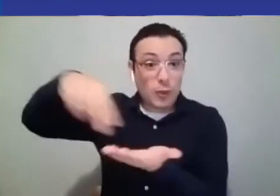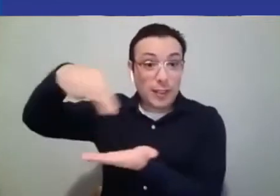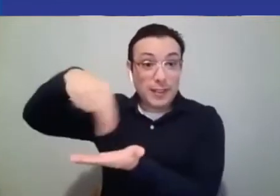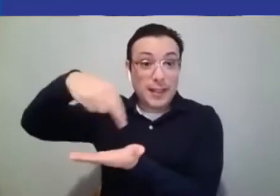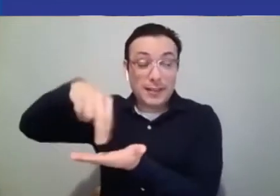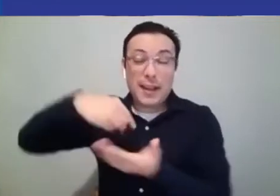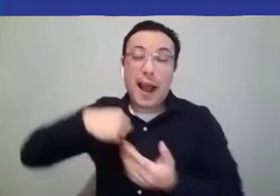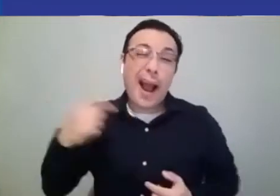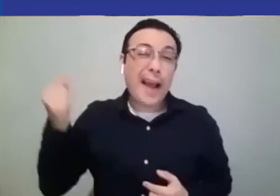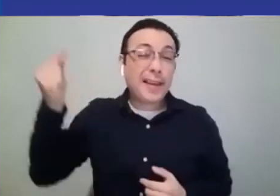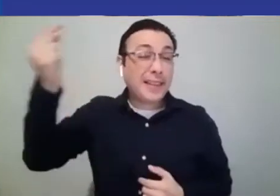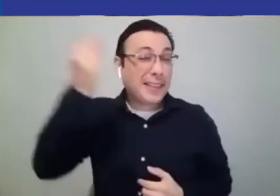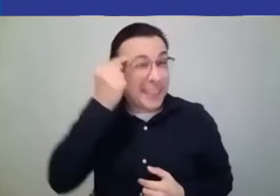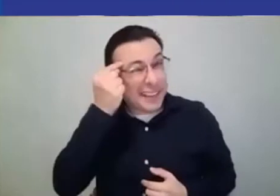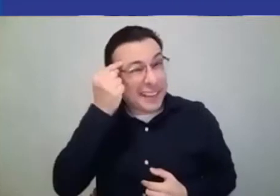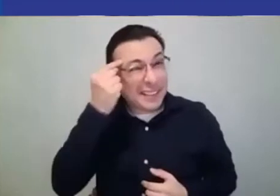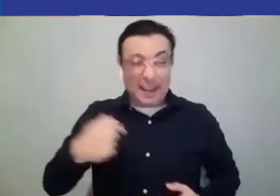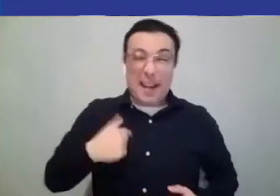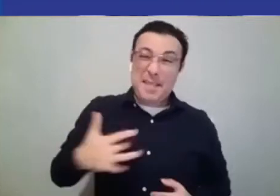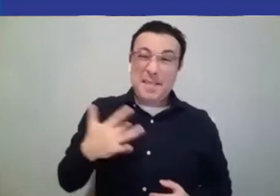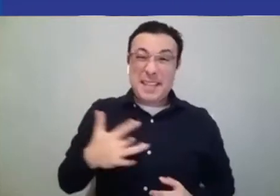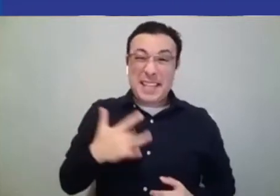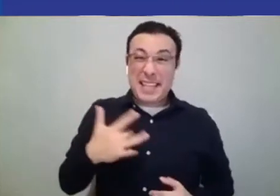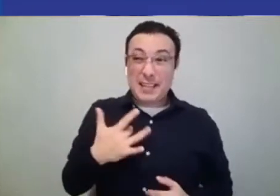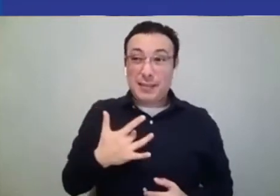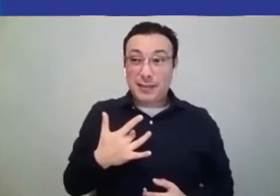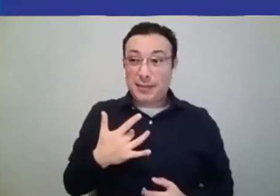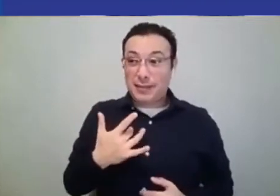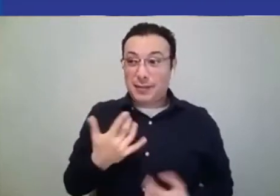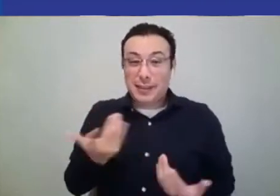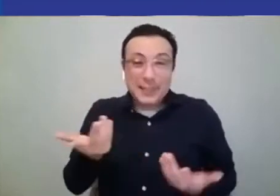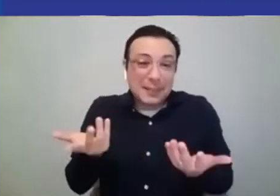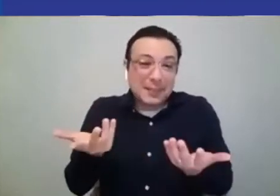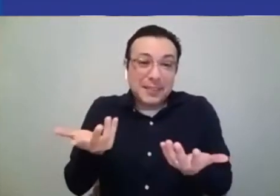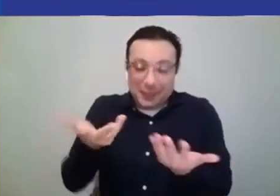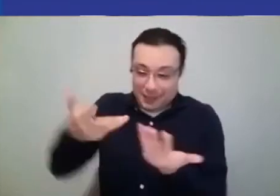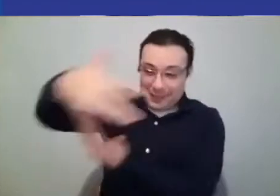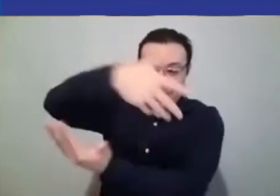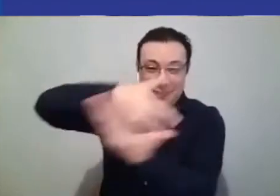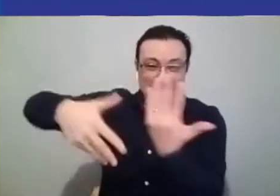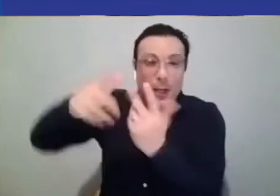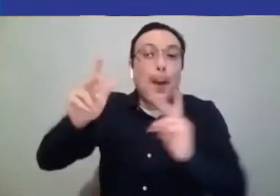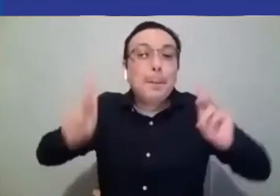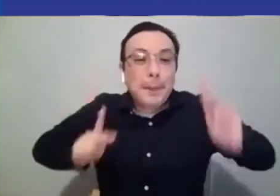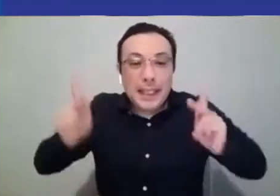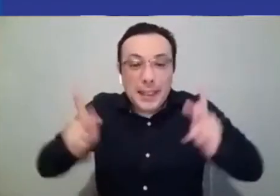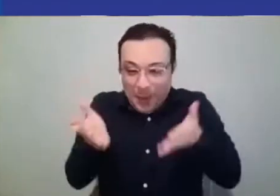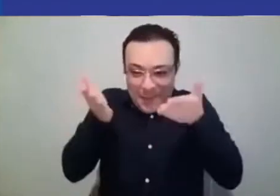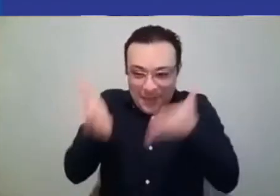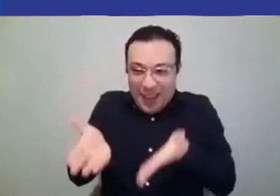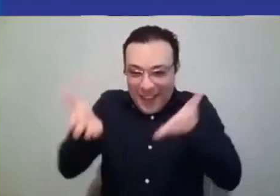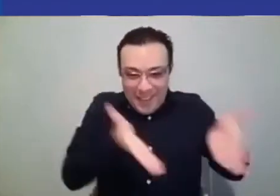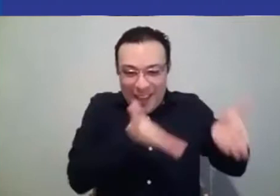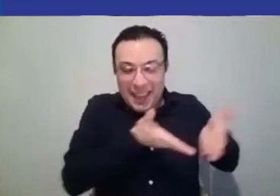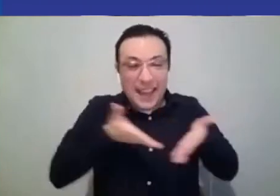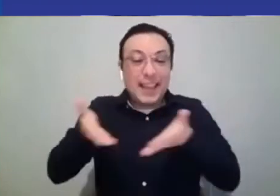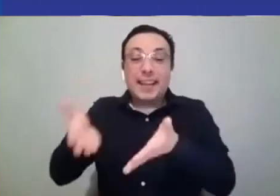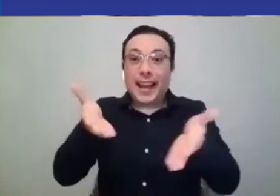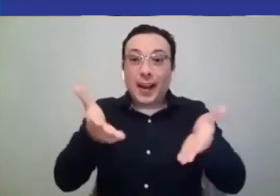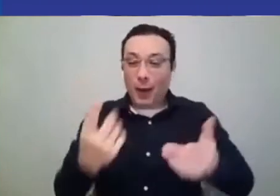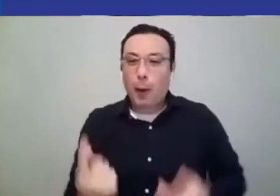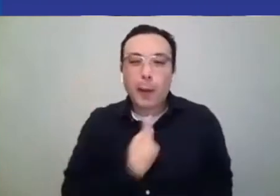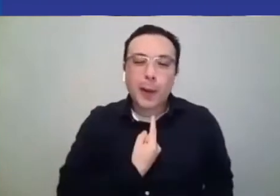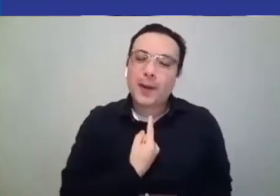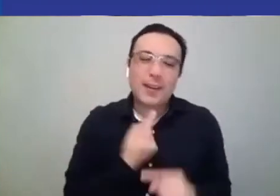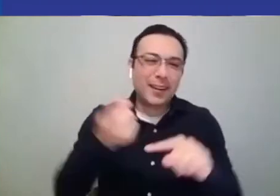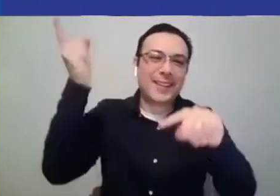If it's a social dance, then I would consider that it has to be social. I mean, it is hard to do